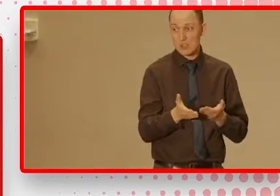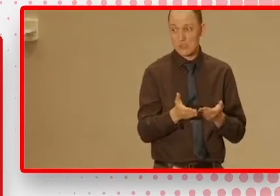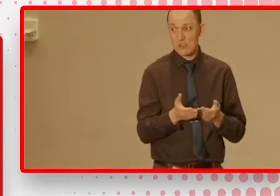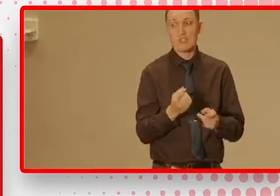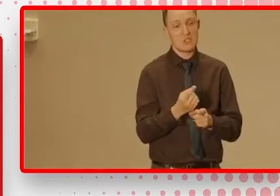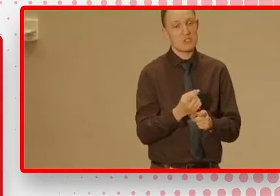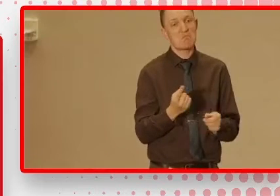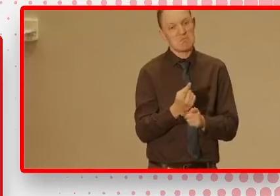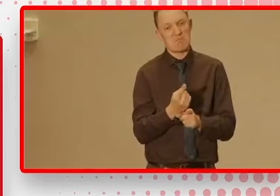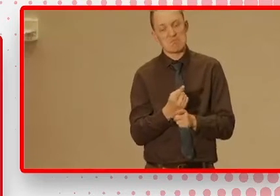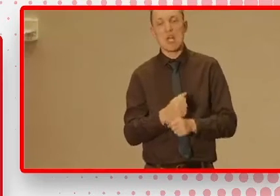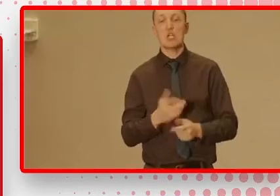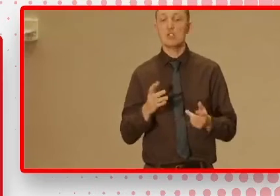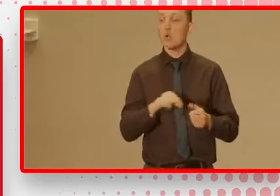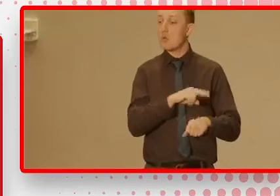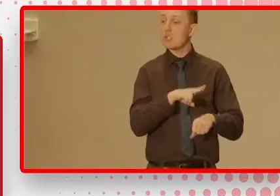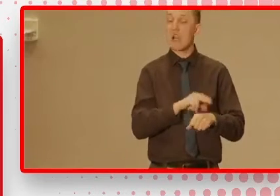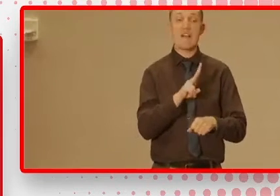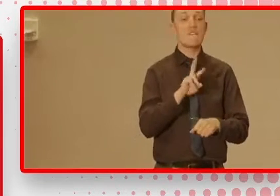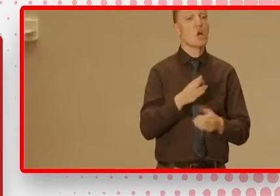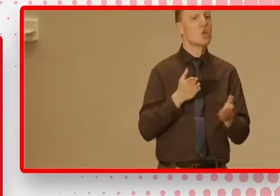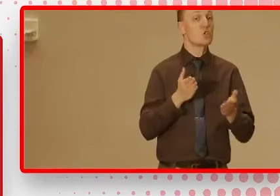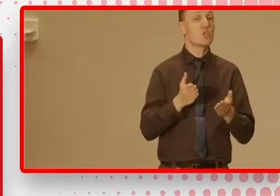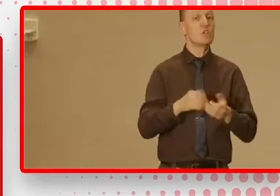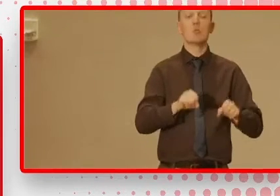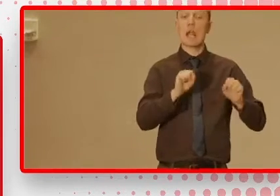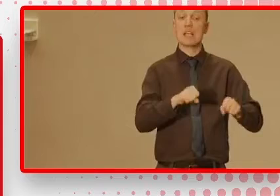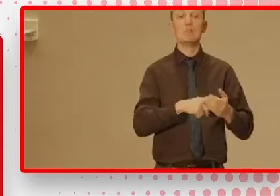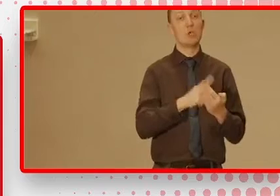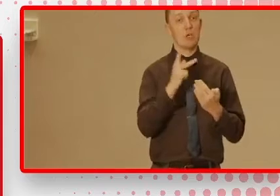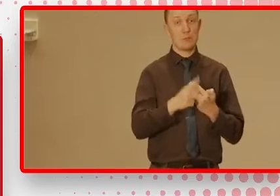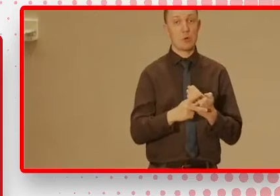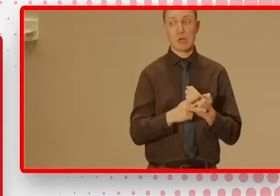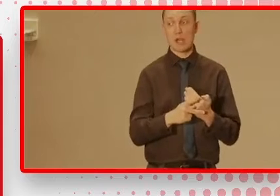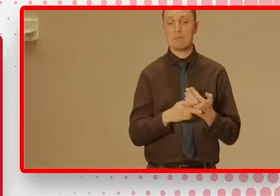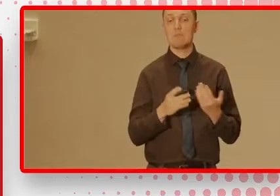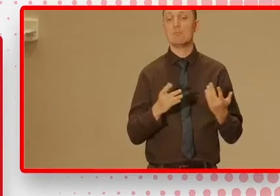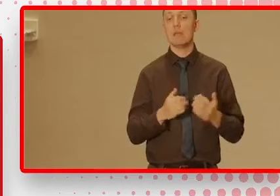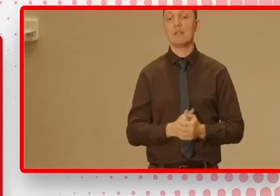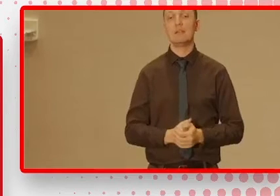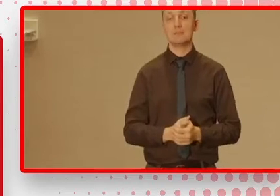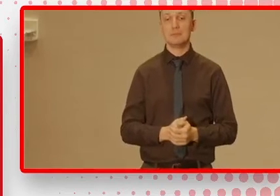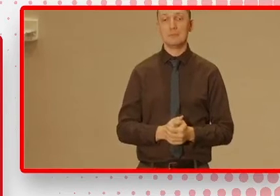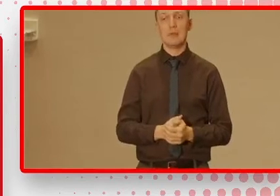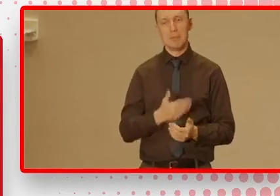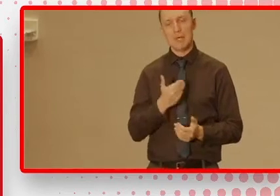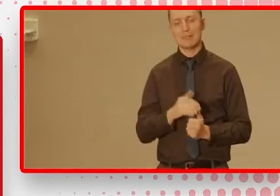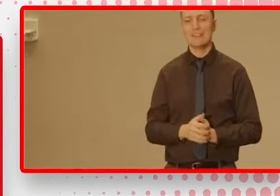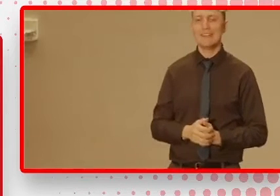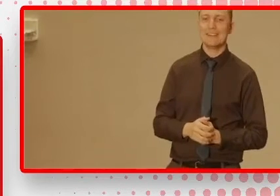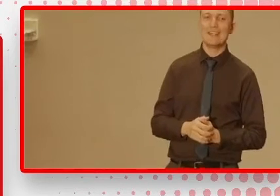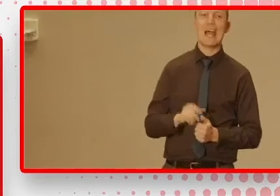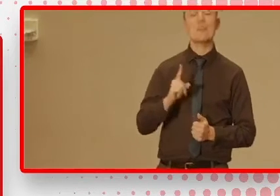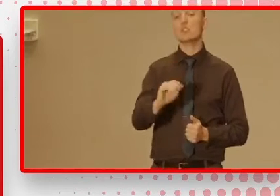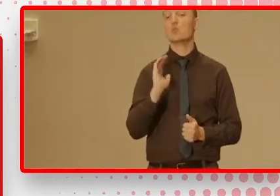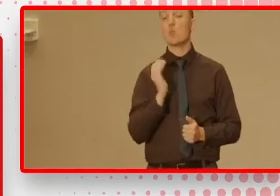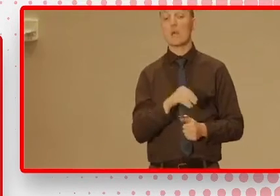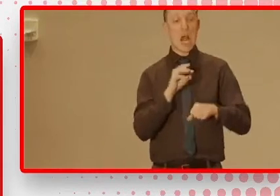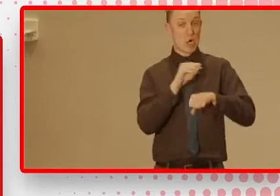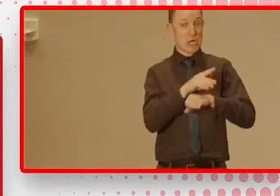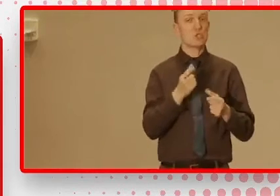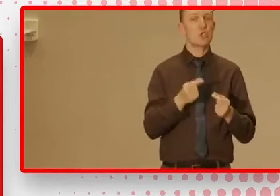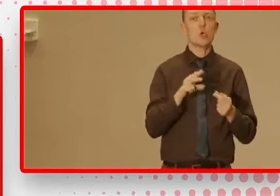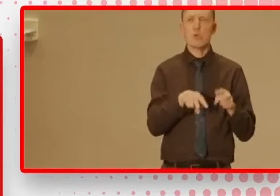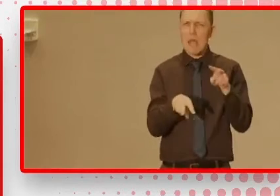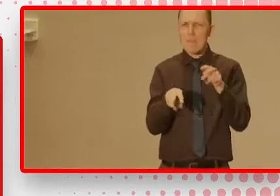So with traditional VR services, we are an eligibility program. This is what our highly trained VR counselors do. They